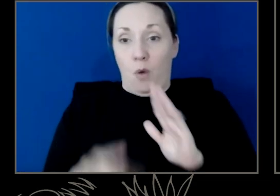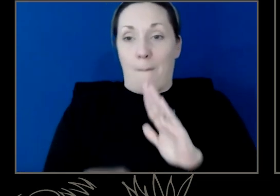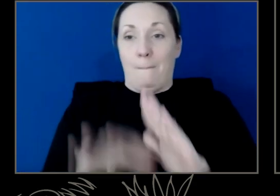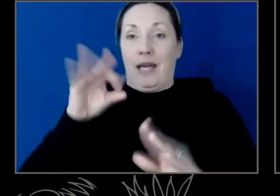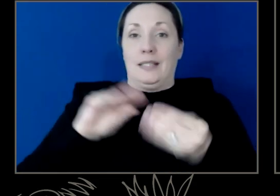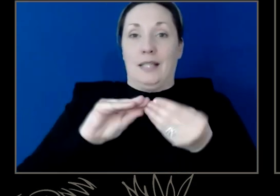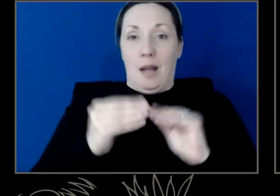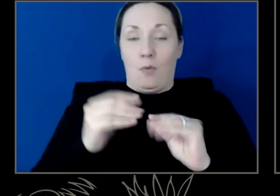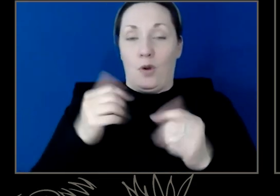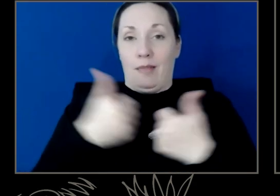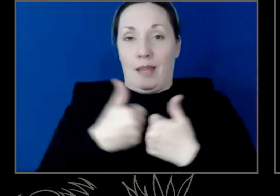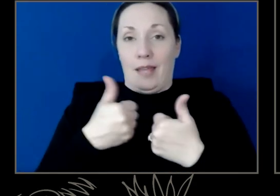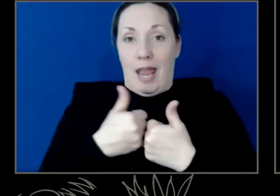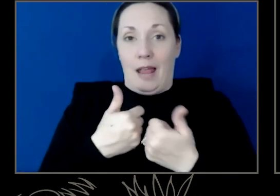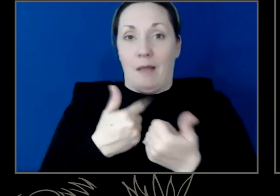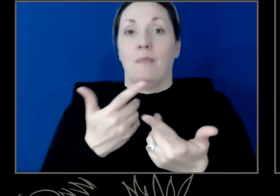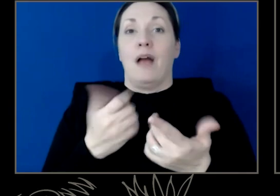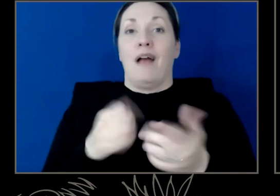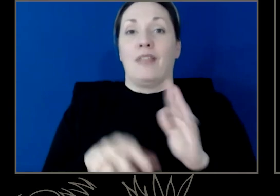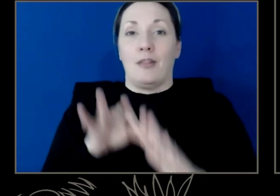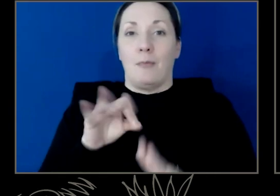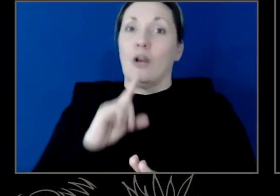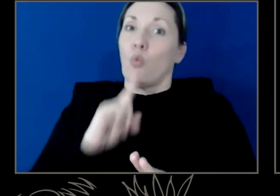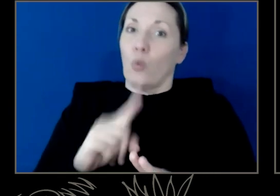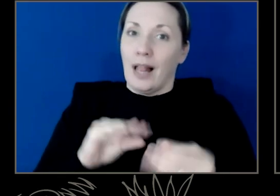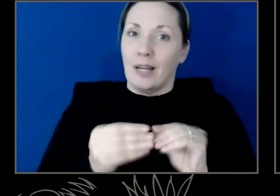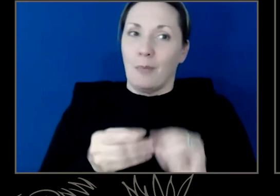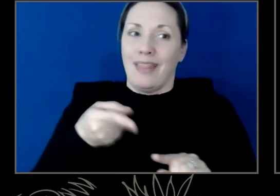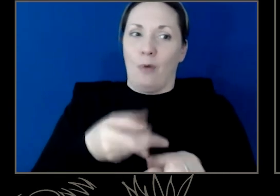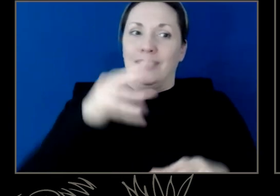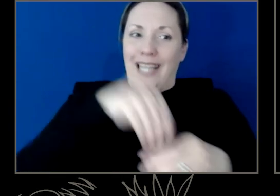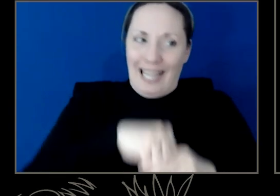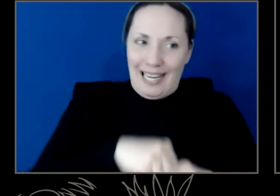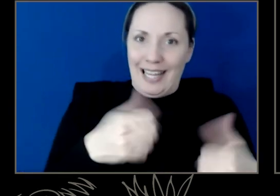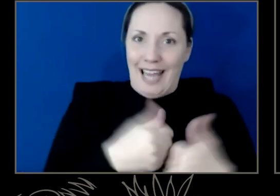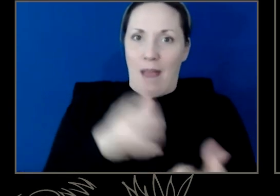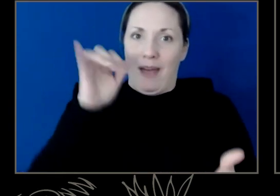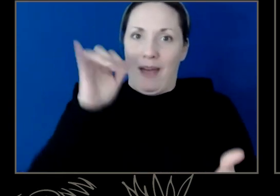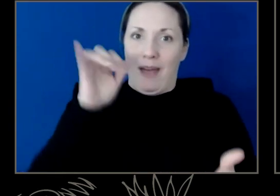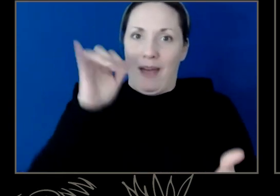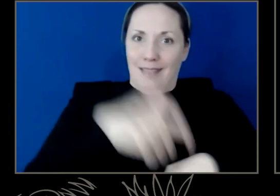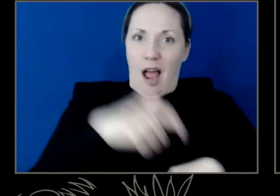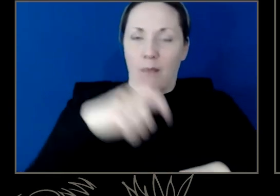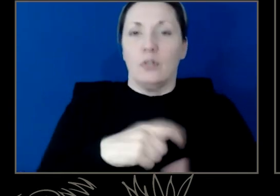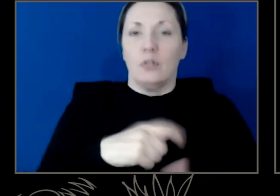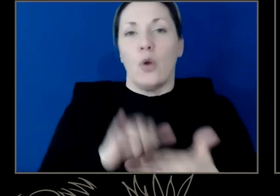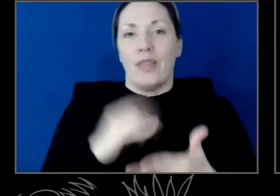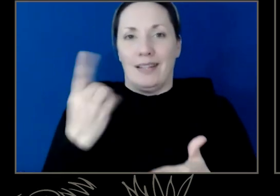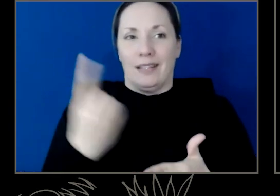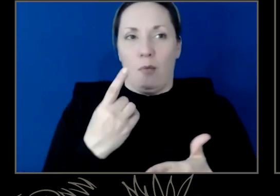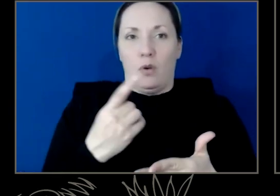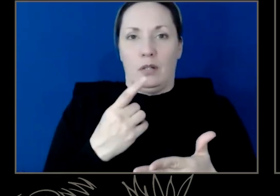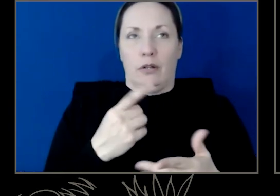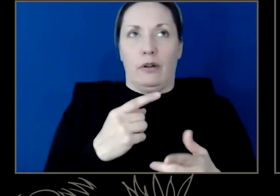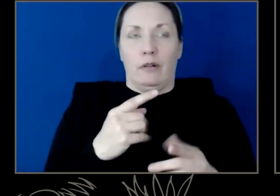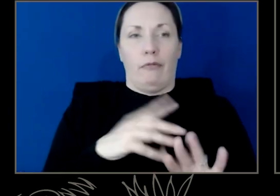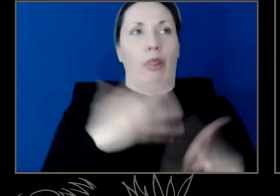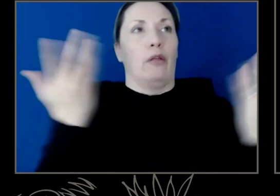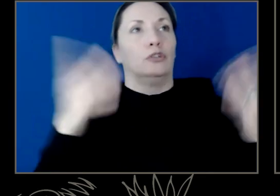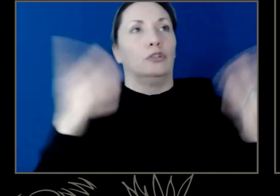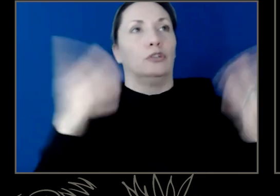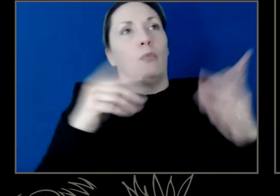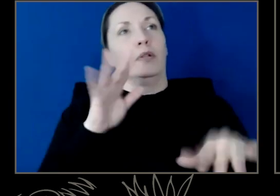game, that they're picking like a real number that was in the game at that moment in time, so that someone couldn't just like open the network